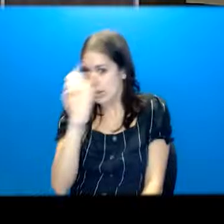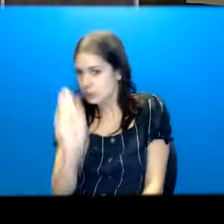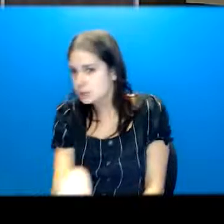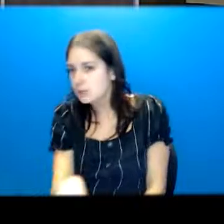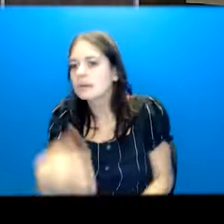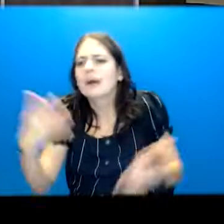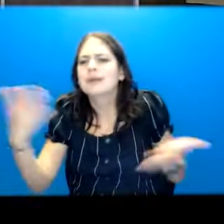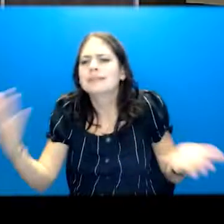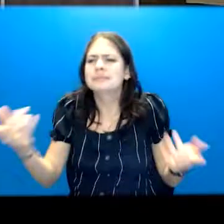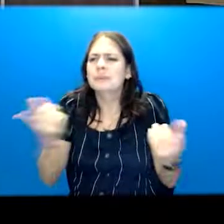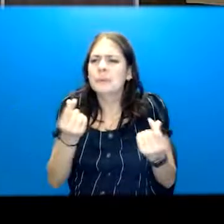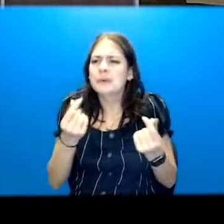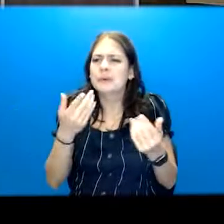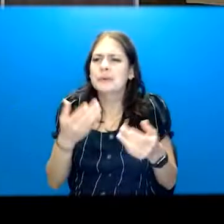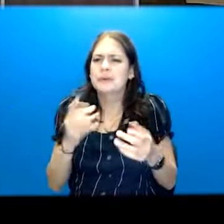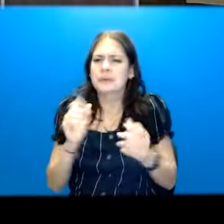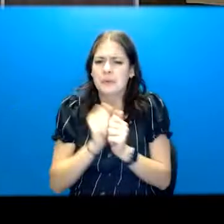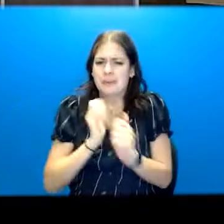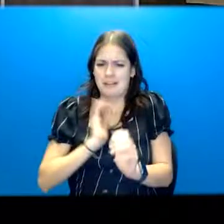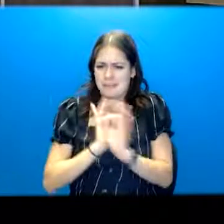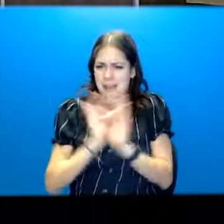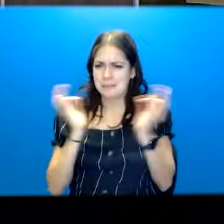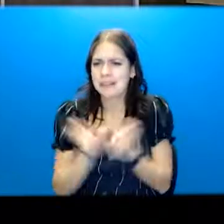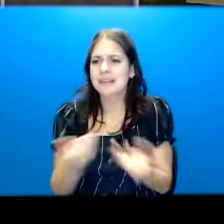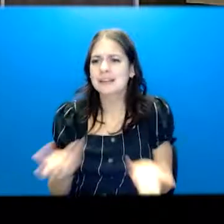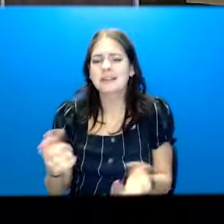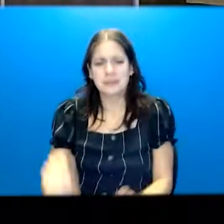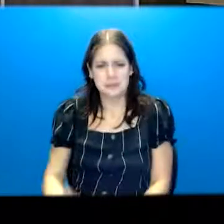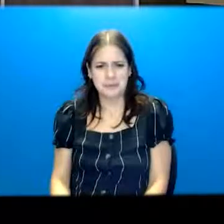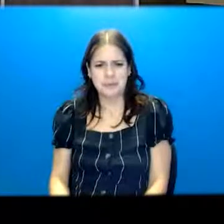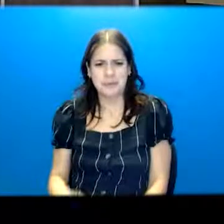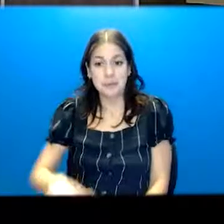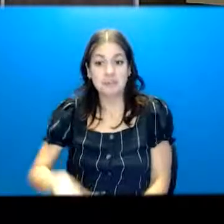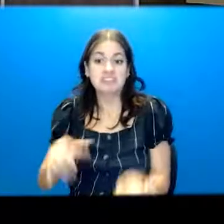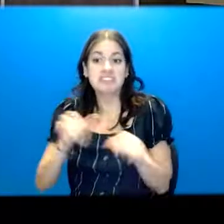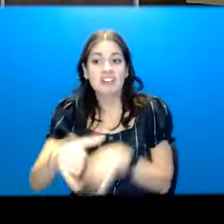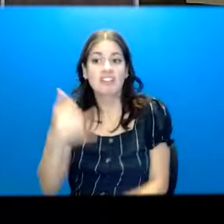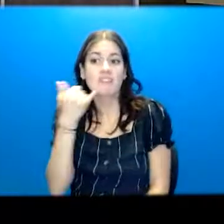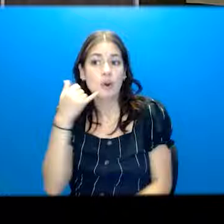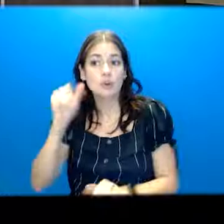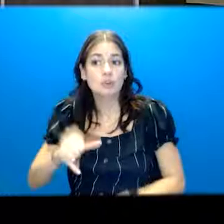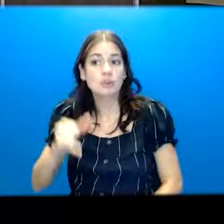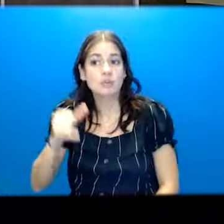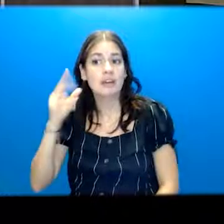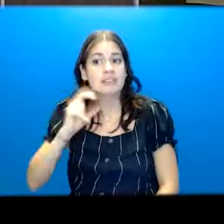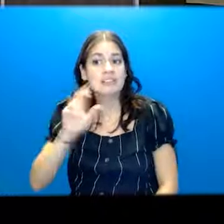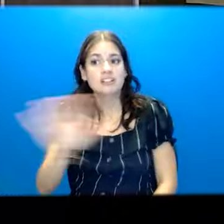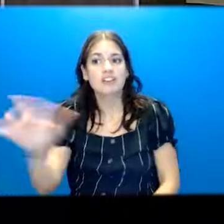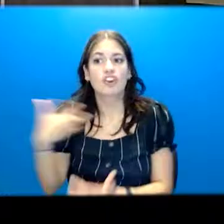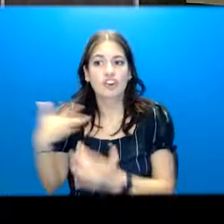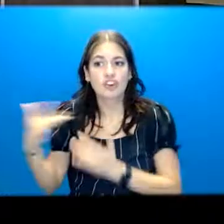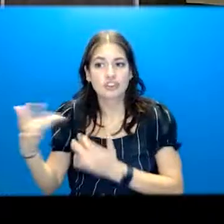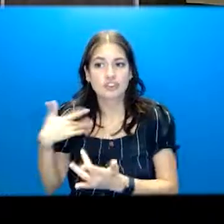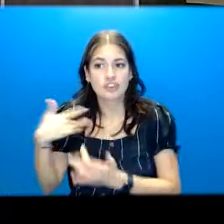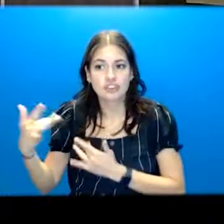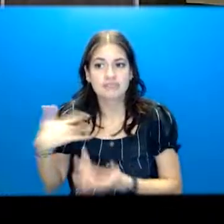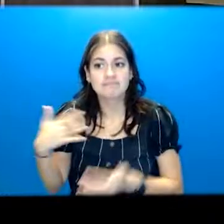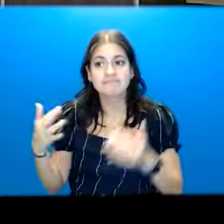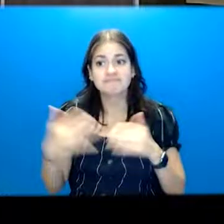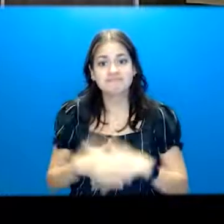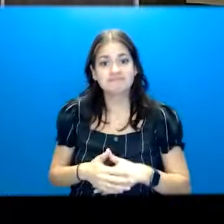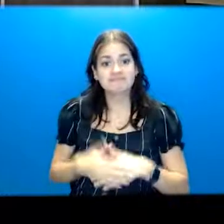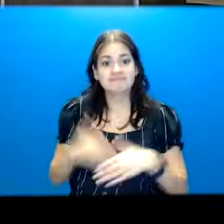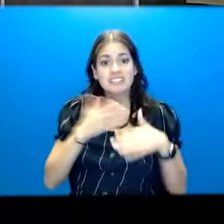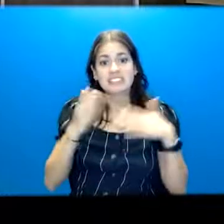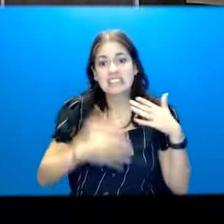well, then what do you do about family members? And she was like, well, you can just stay on the phone and you can listen to their concerns. And that's as far as it is